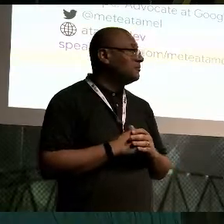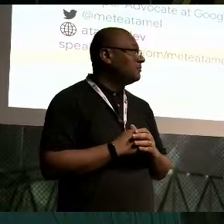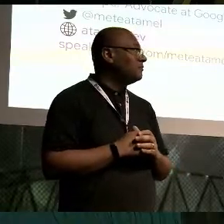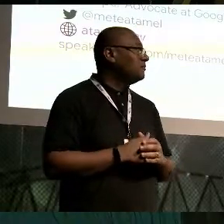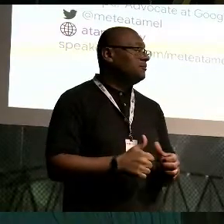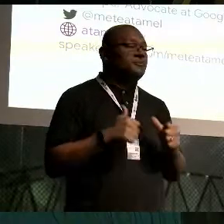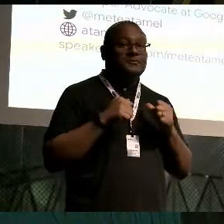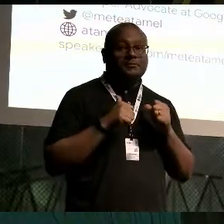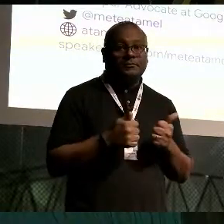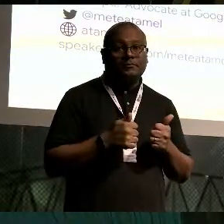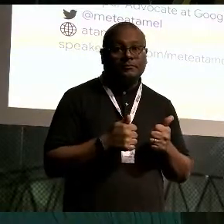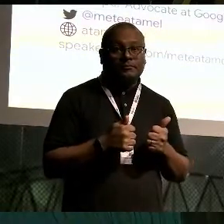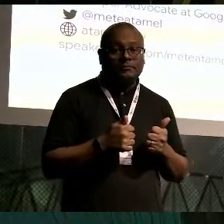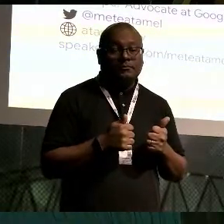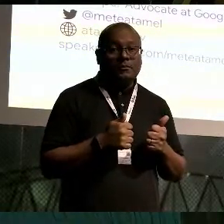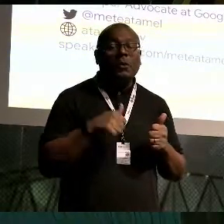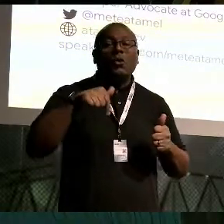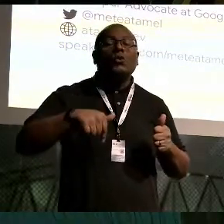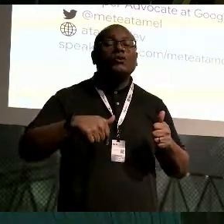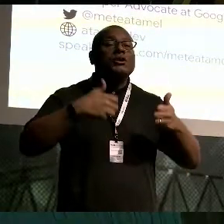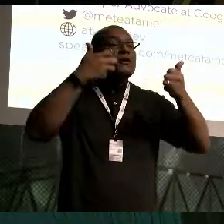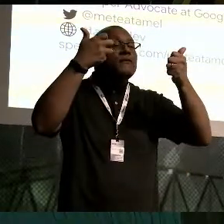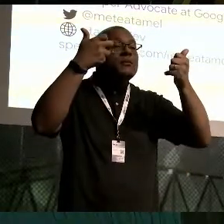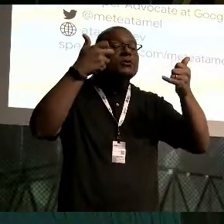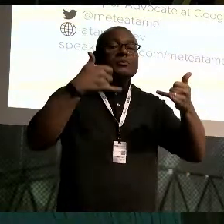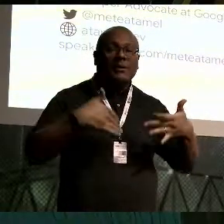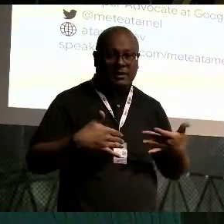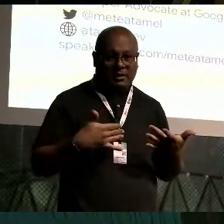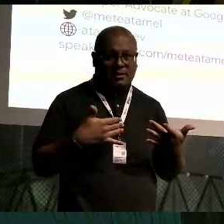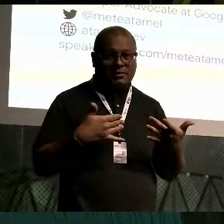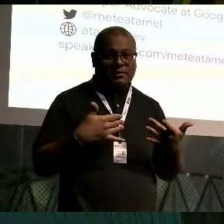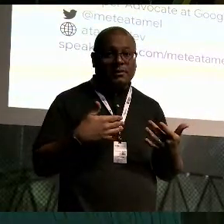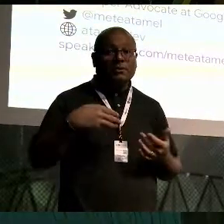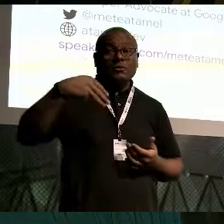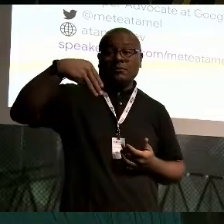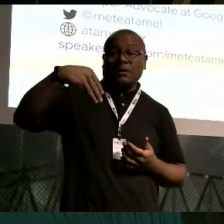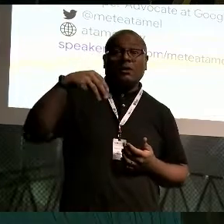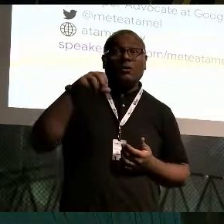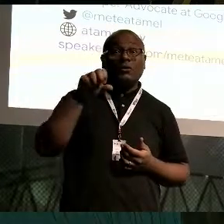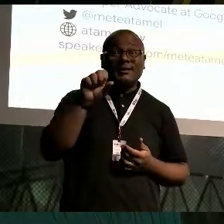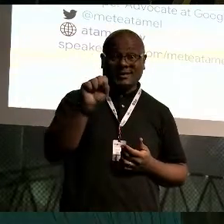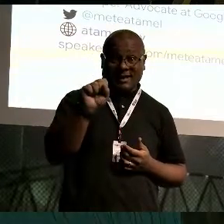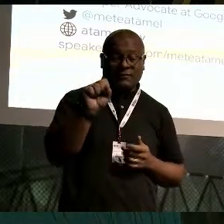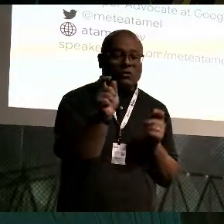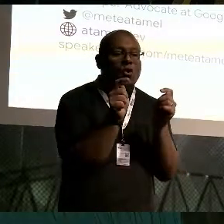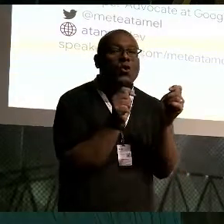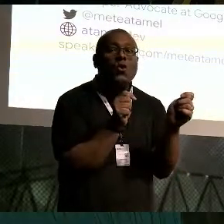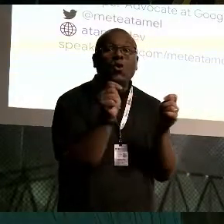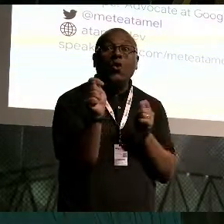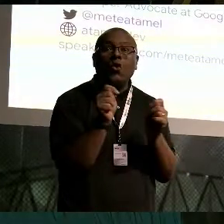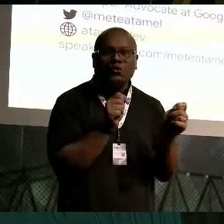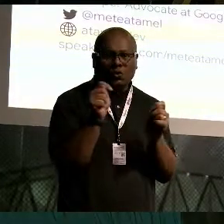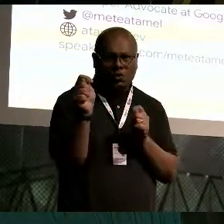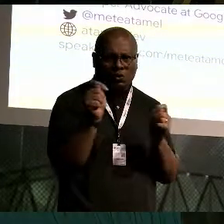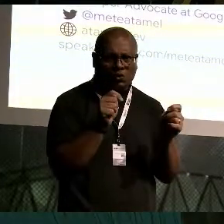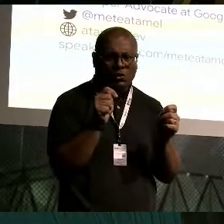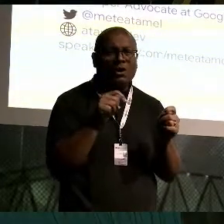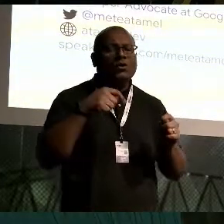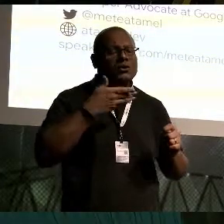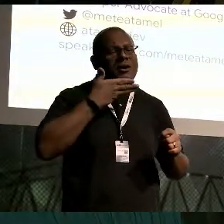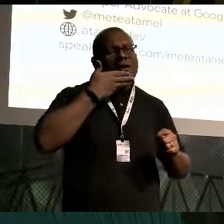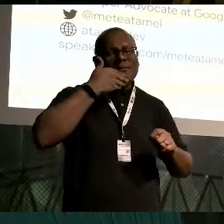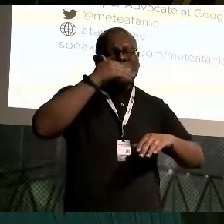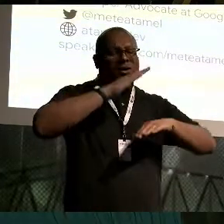All right, so what we're going to talk about today is service orchestration and service orchestration best practices